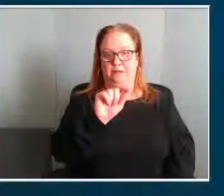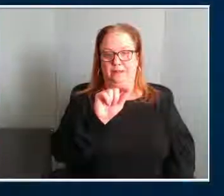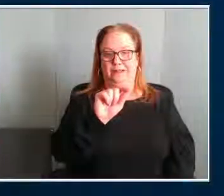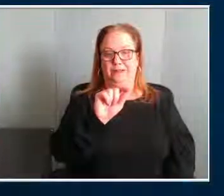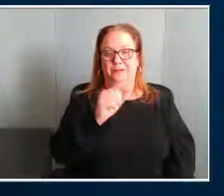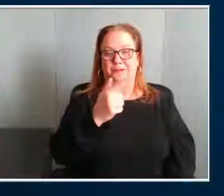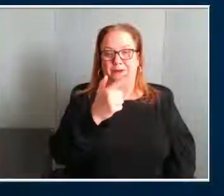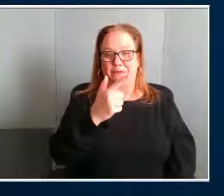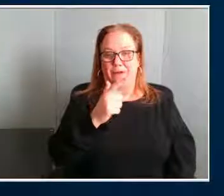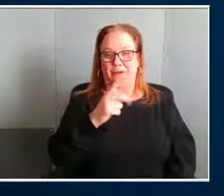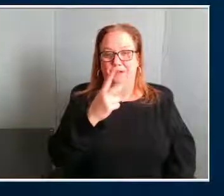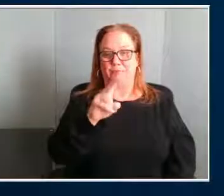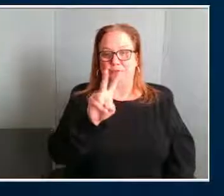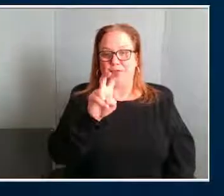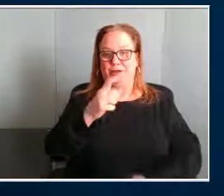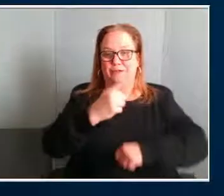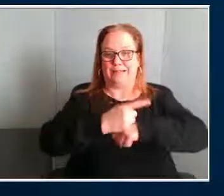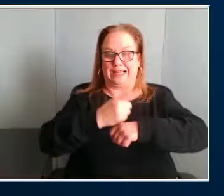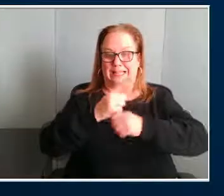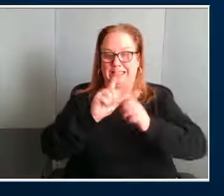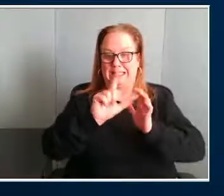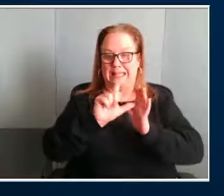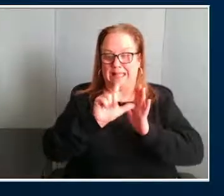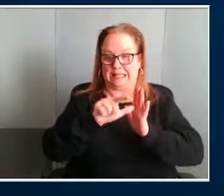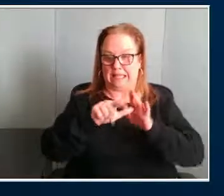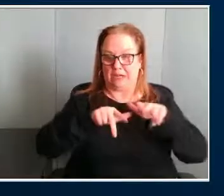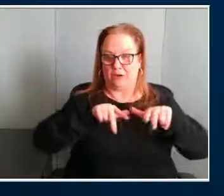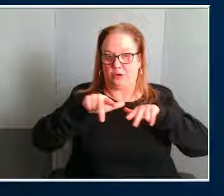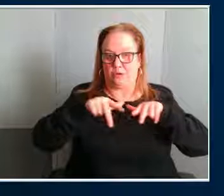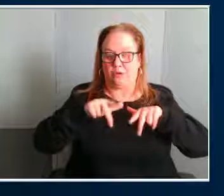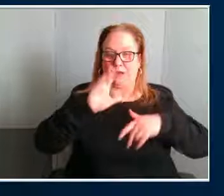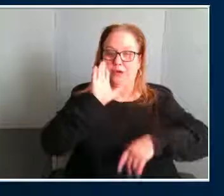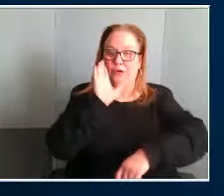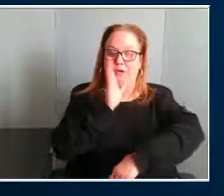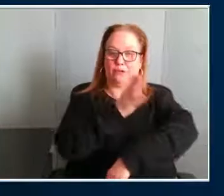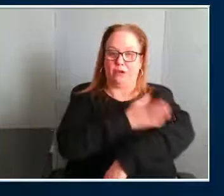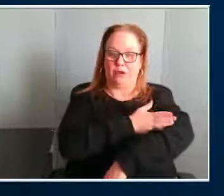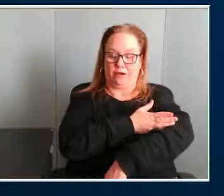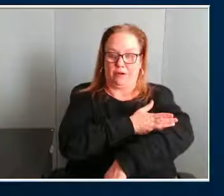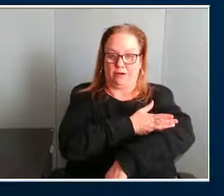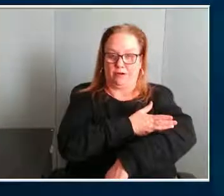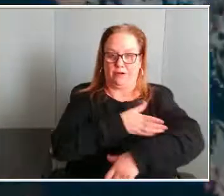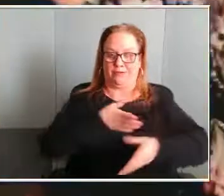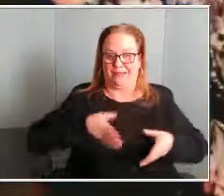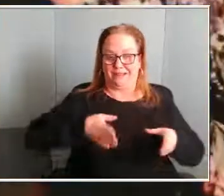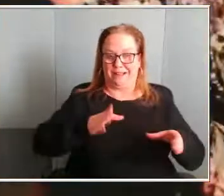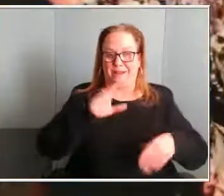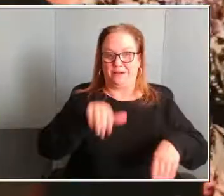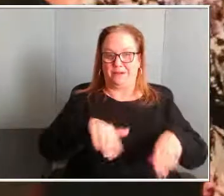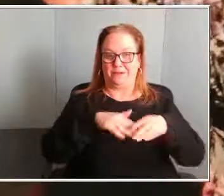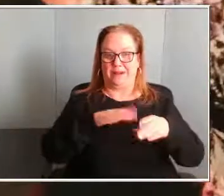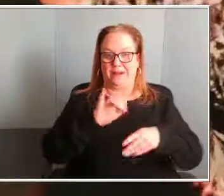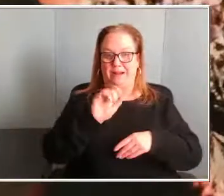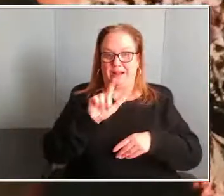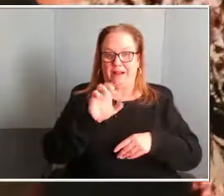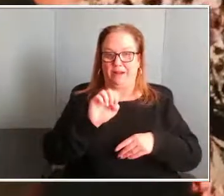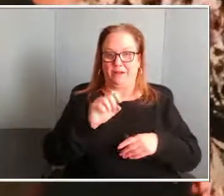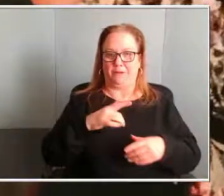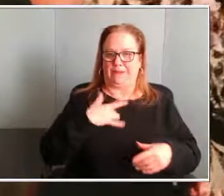days later, you were walking your daughter down the aisle. What was that moment